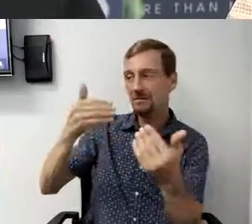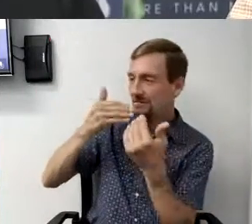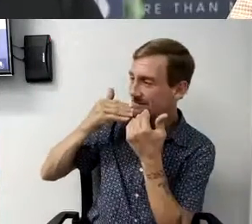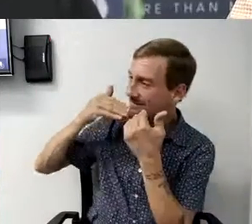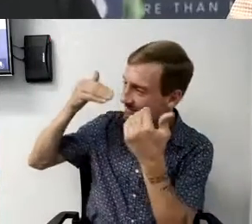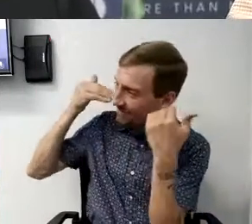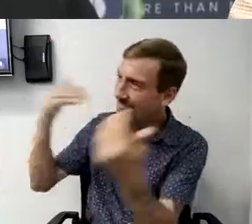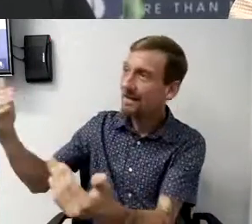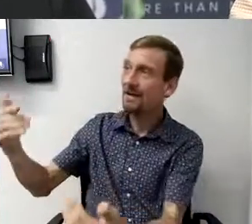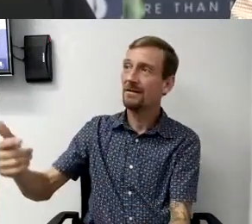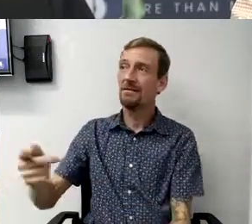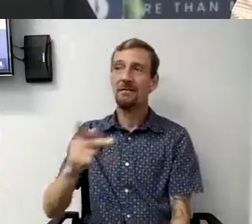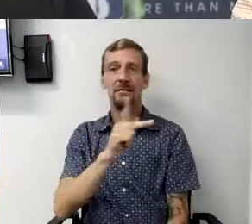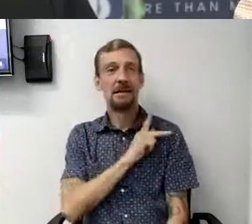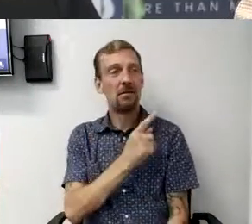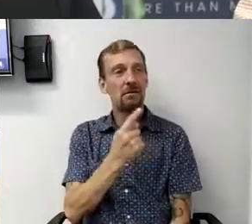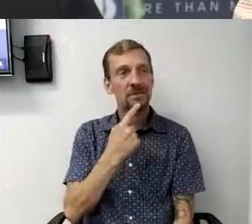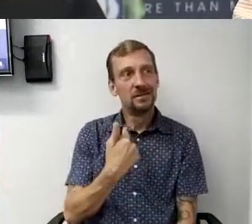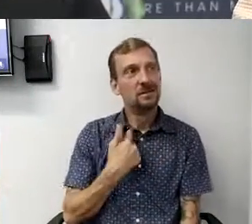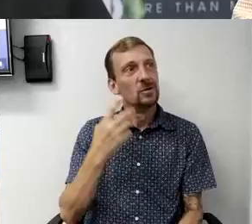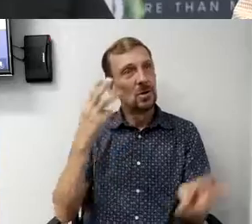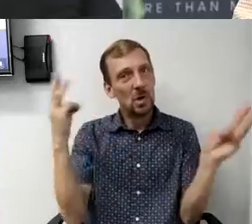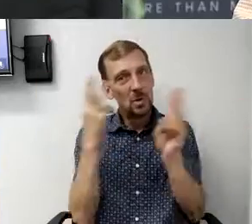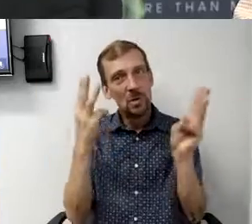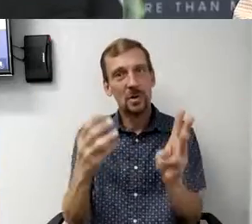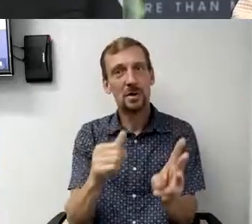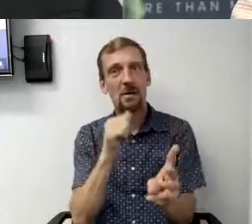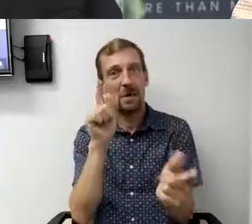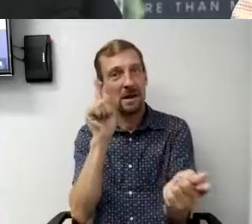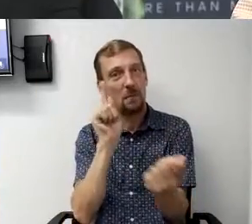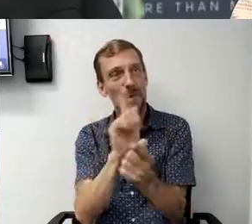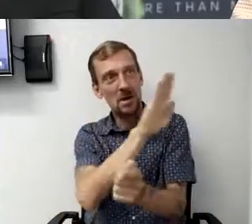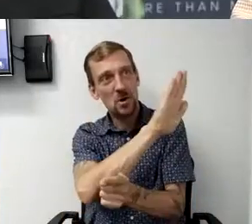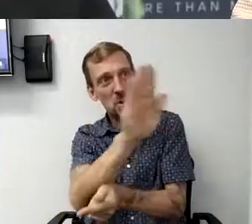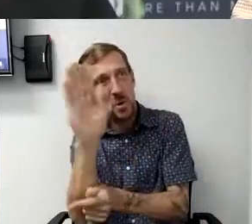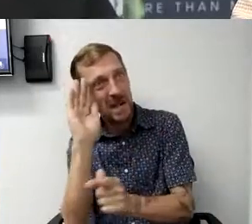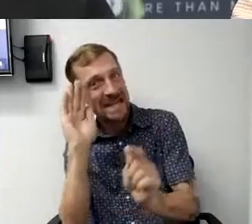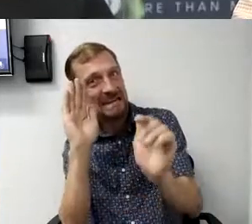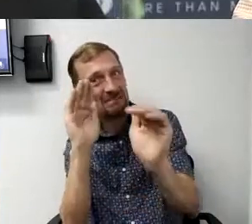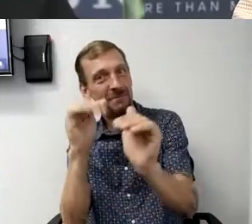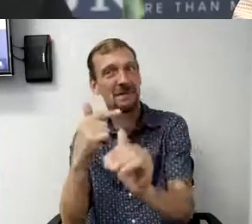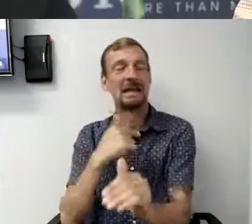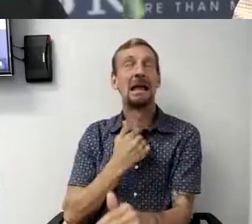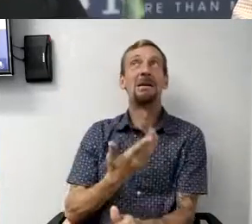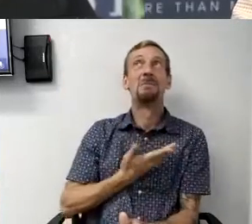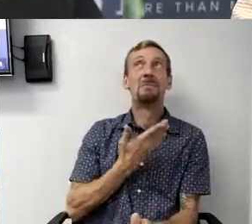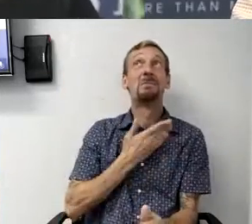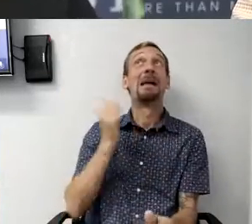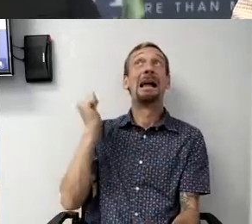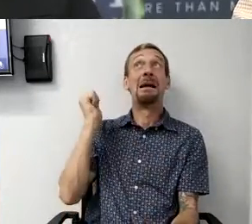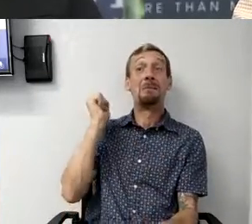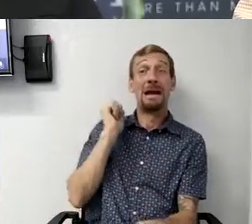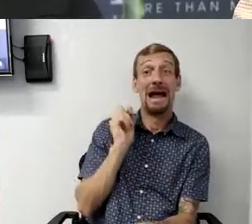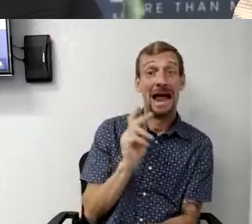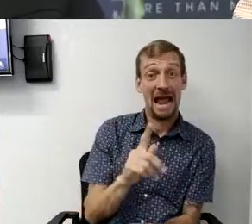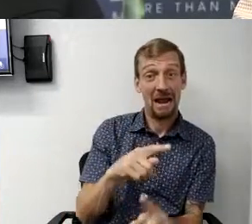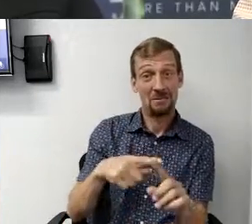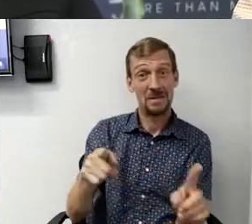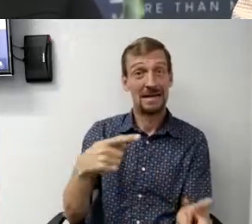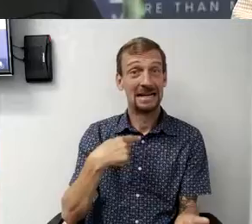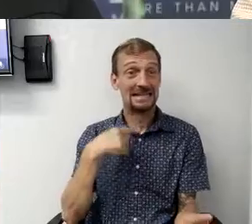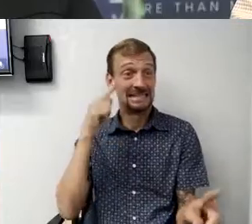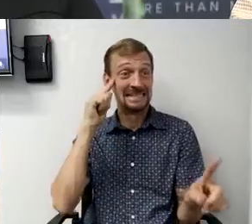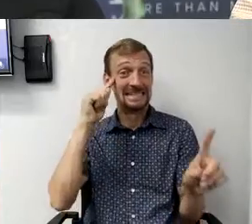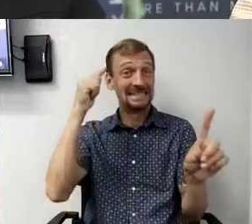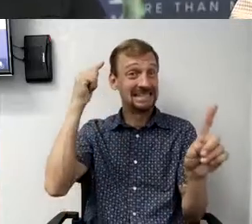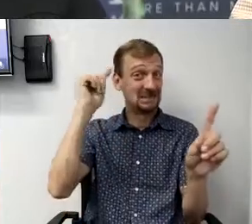opposed. I'm a little worried. I want to really meet expectations. I know. I know. Glad to be back, but I feel like the bar is pretty